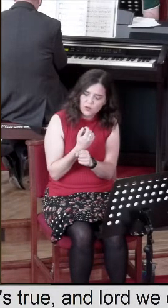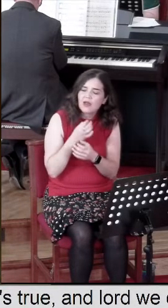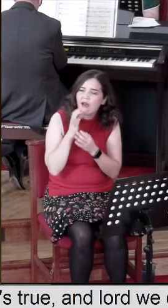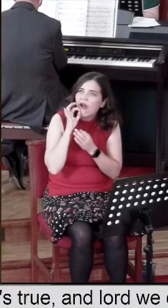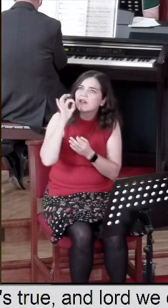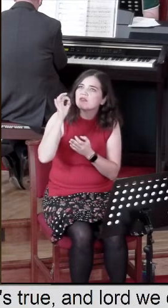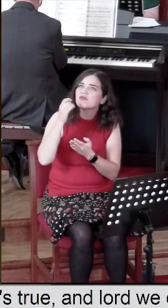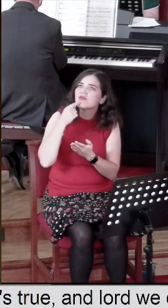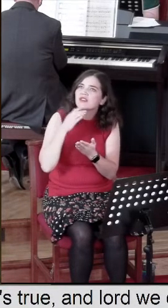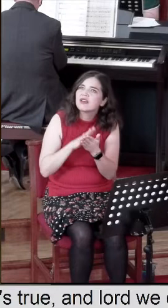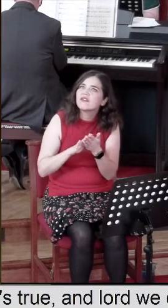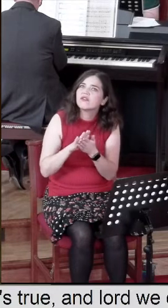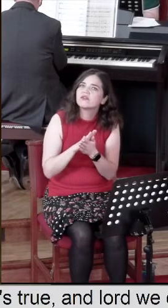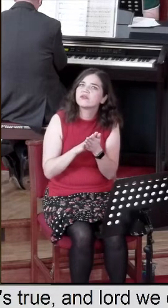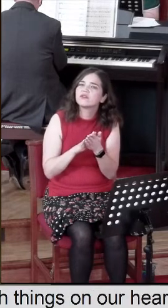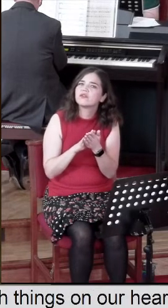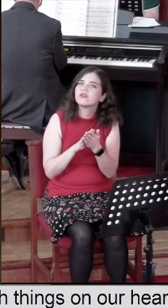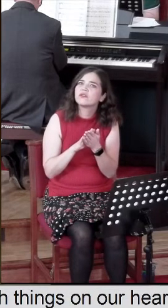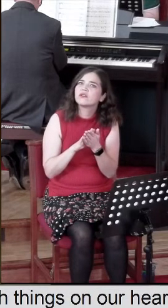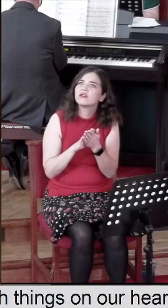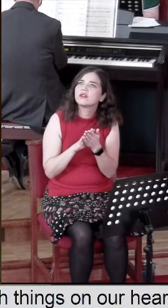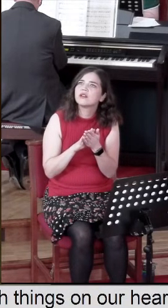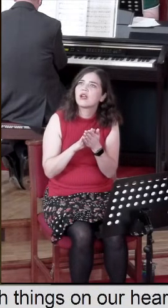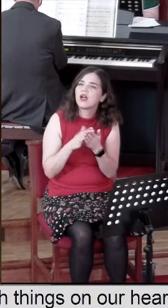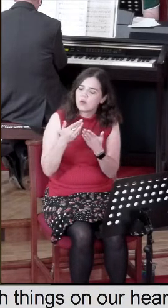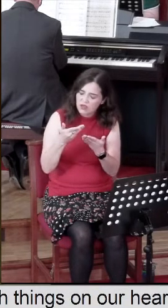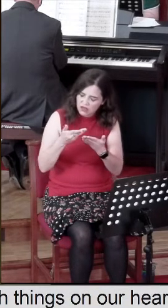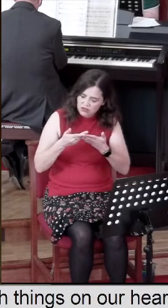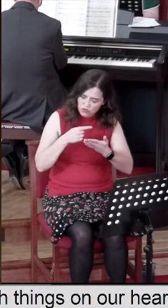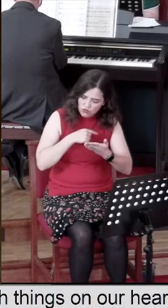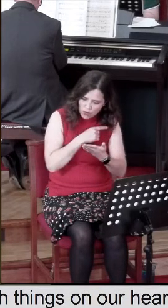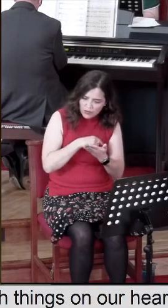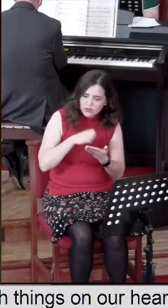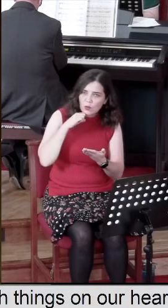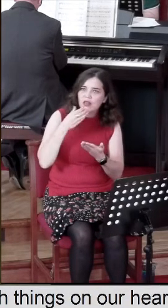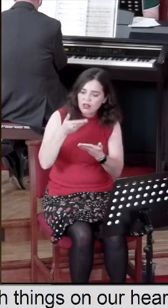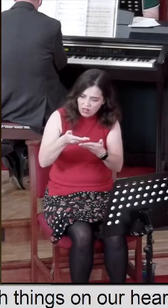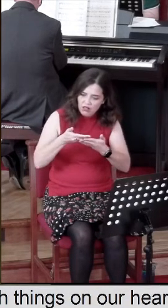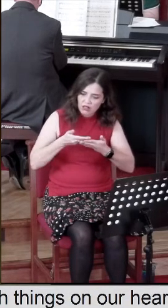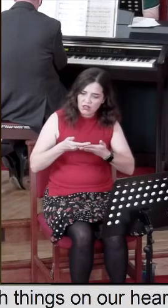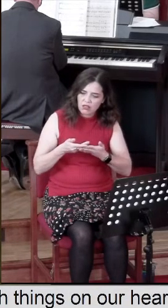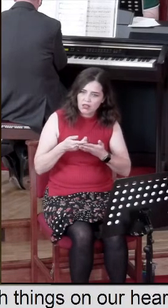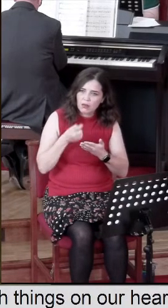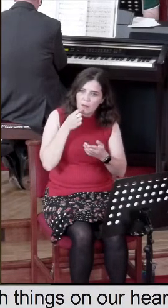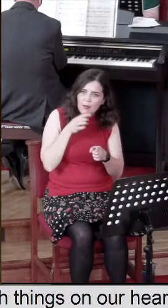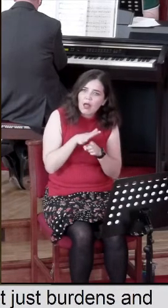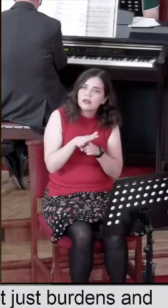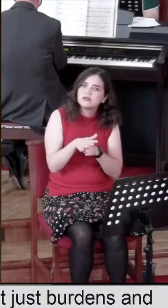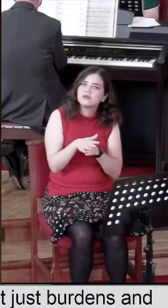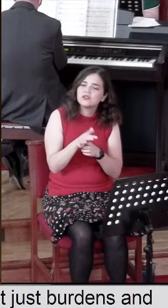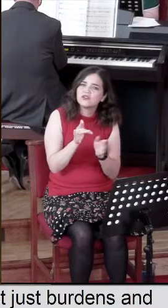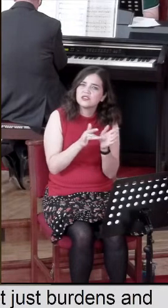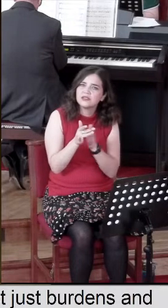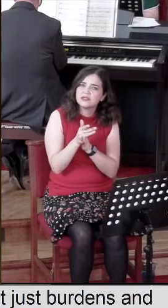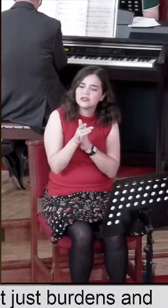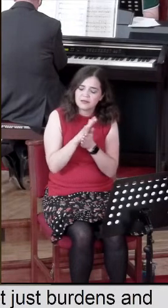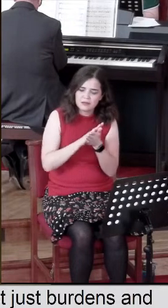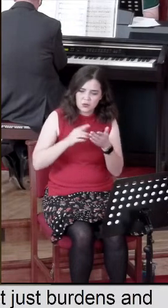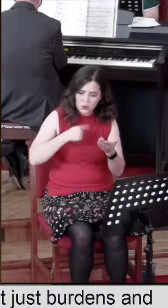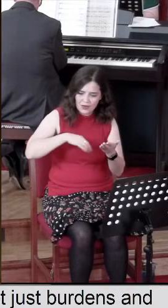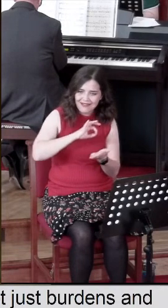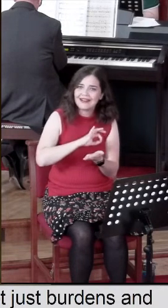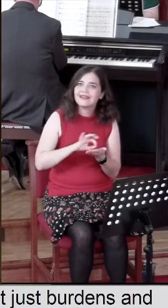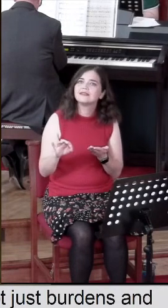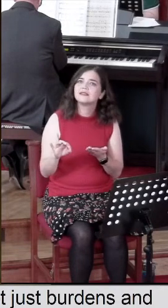you that you have promised that it will be given, that that blood of Jesus cleanses us from